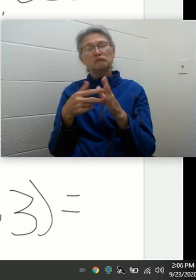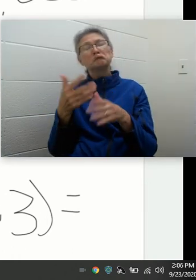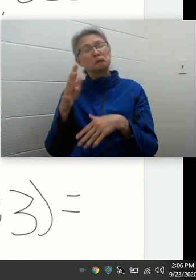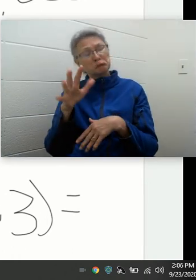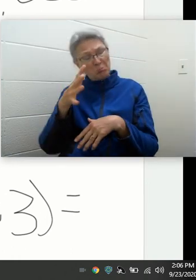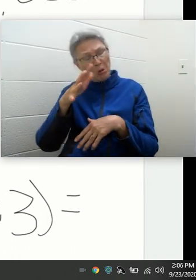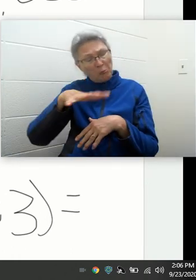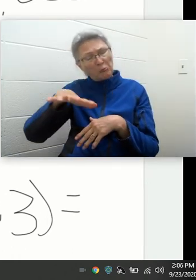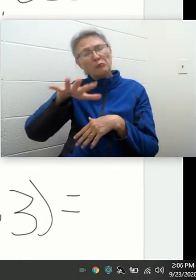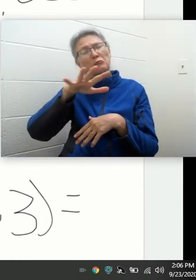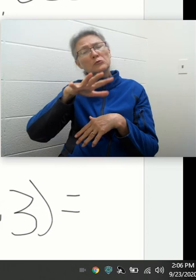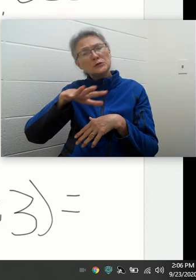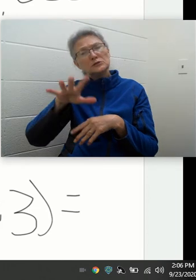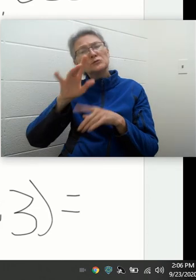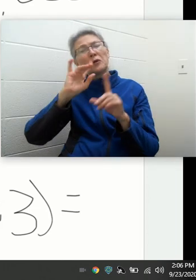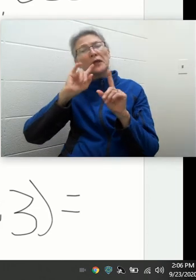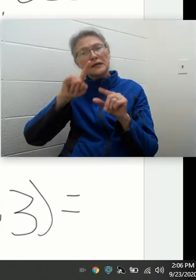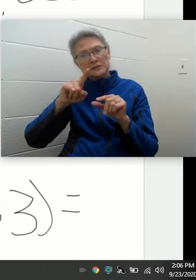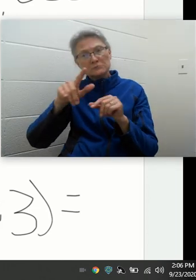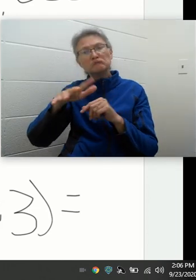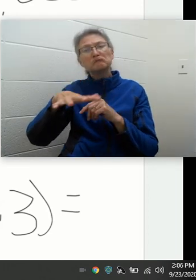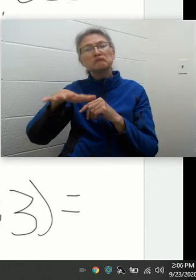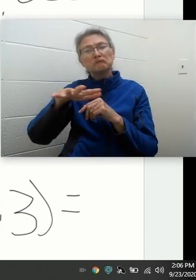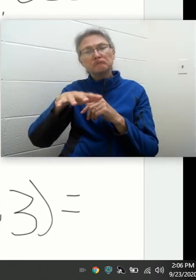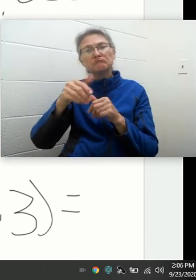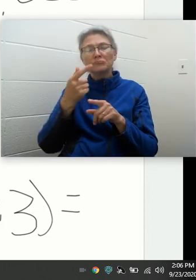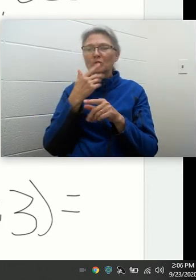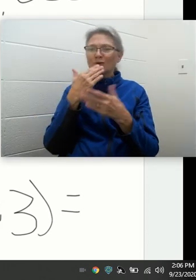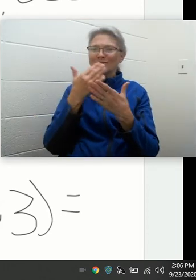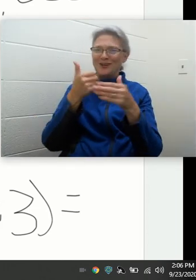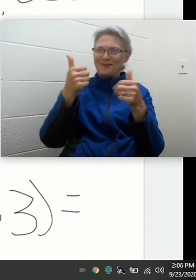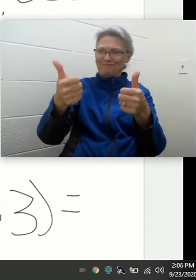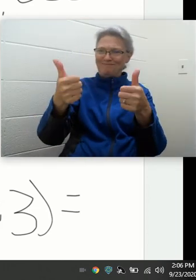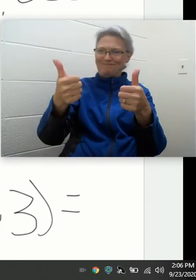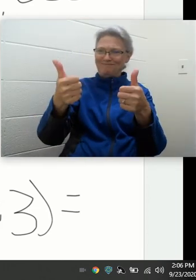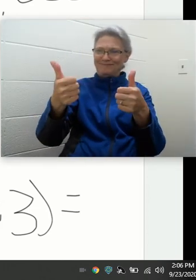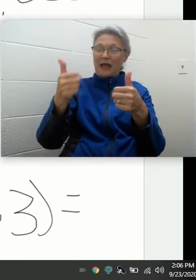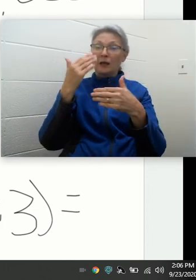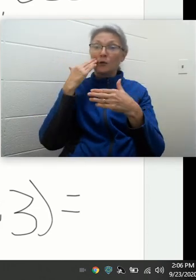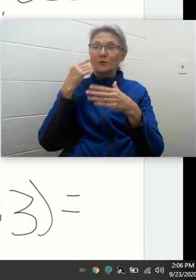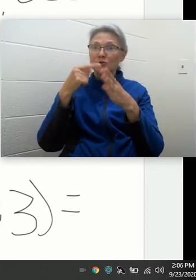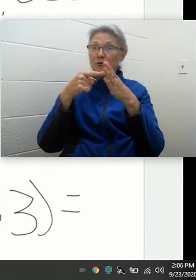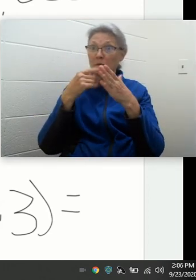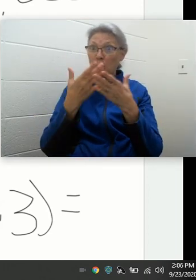a reasonable answer. All right, you guys, great job. I know you guys will